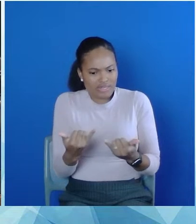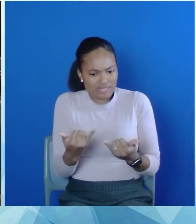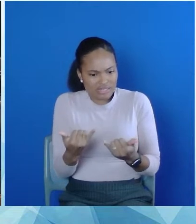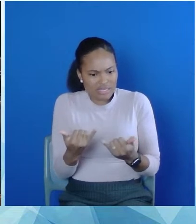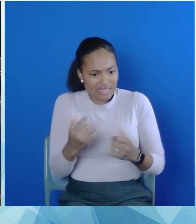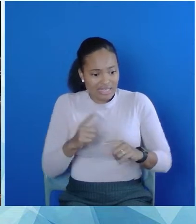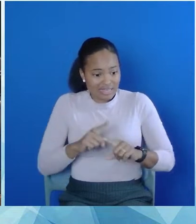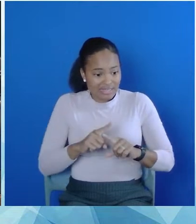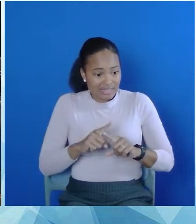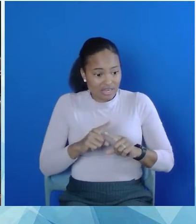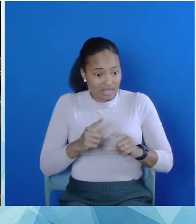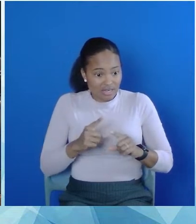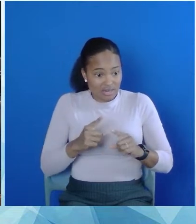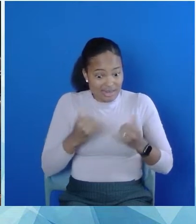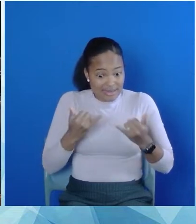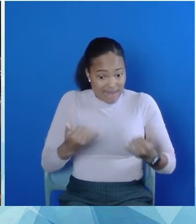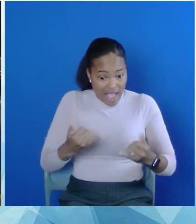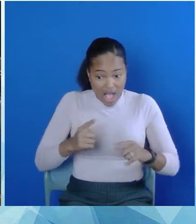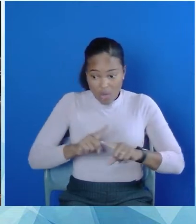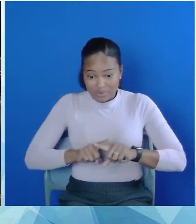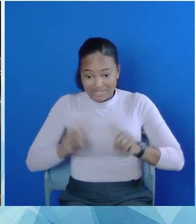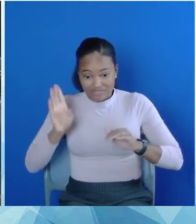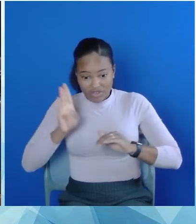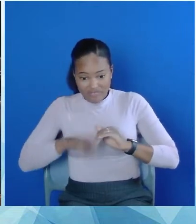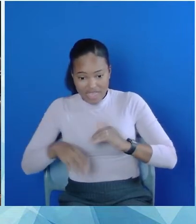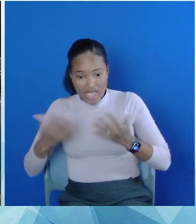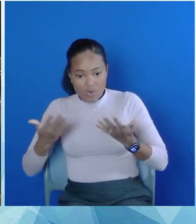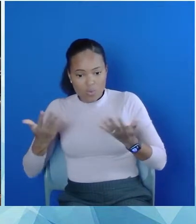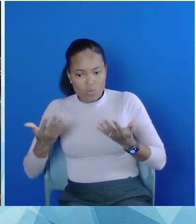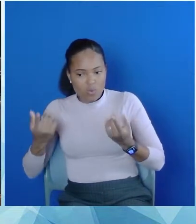than what occurred at the